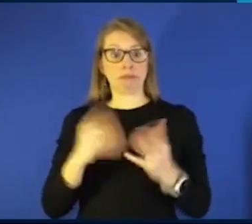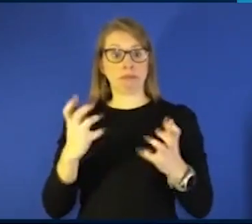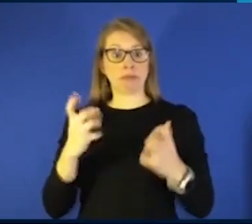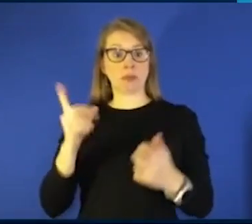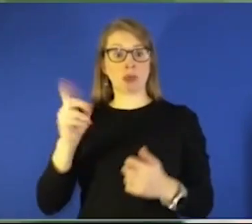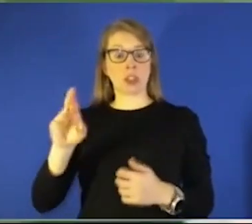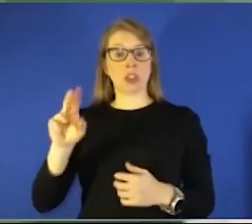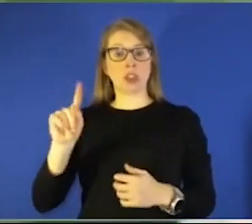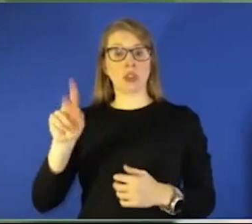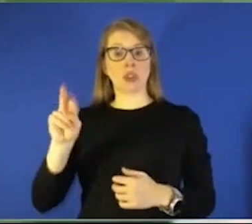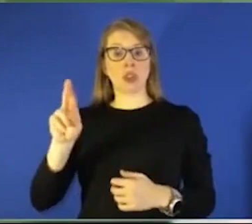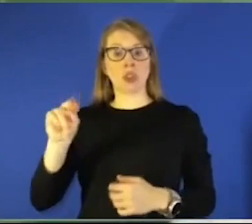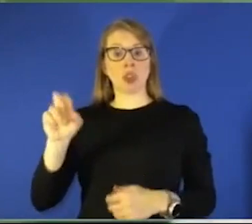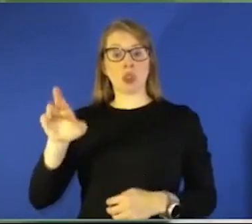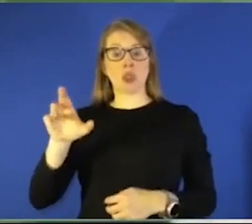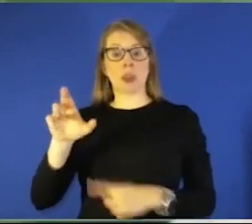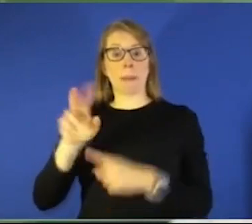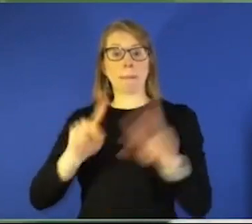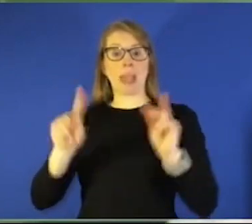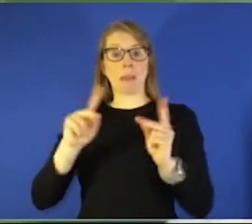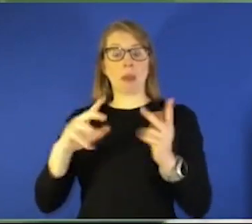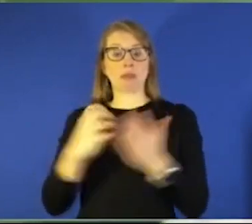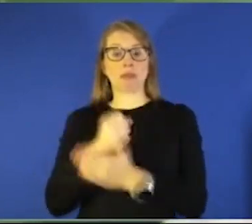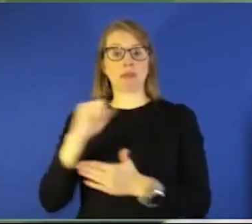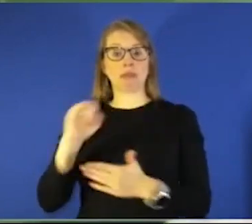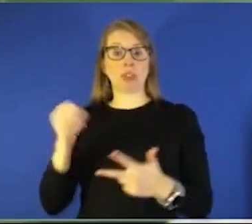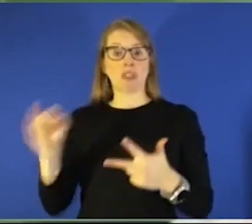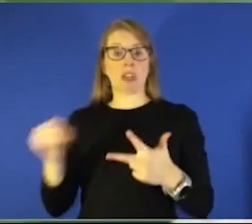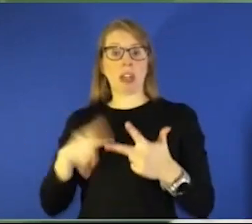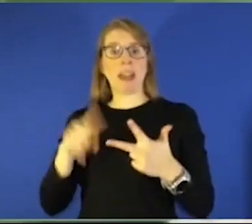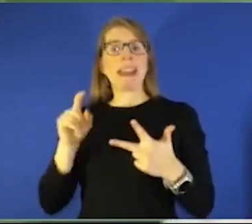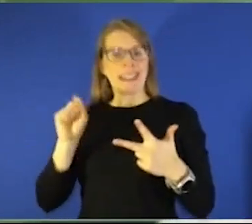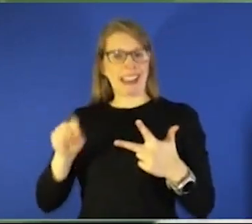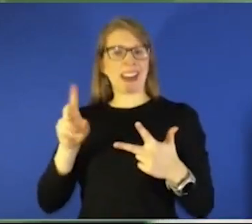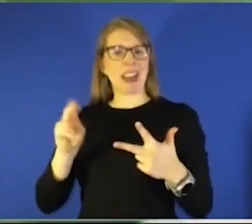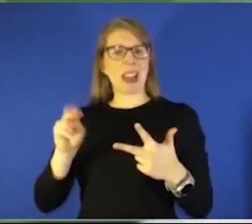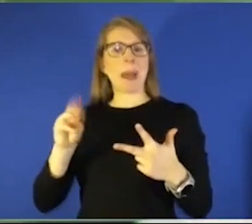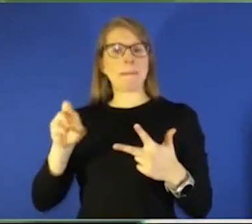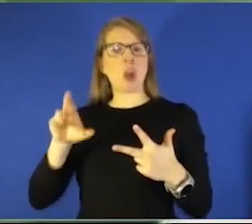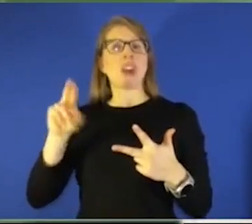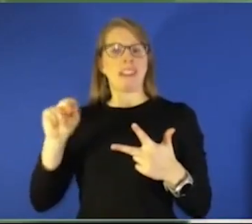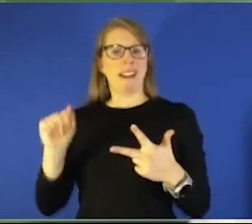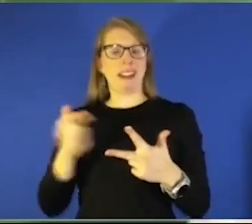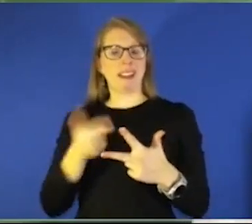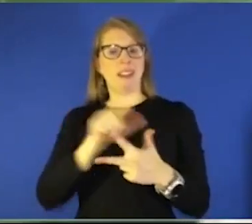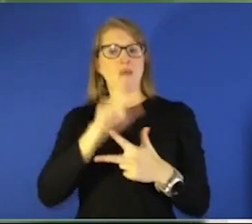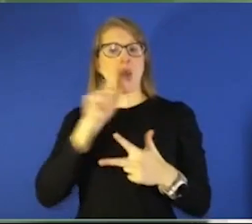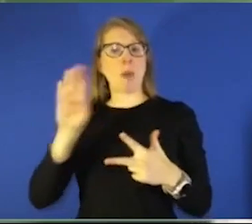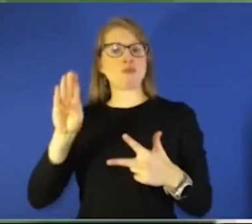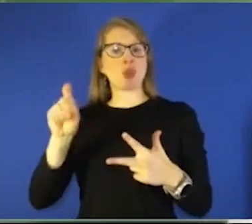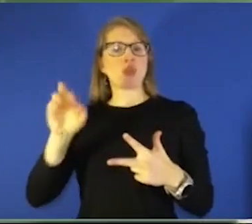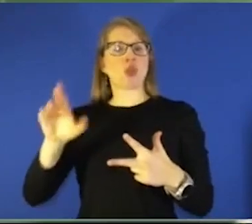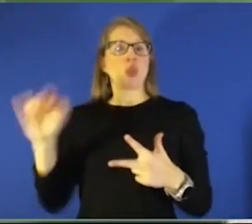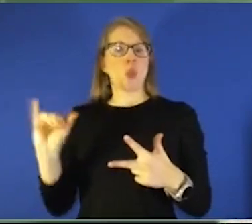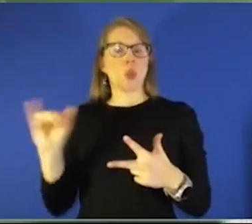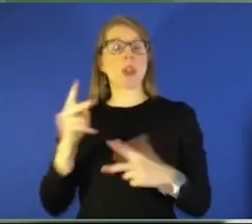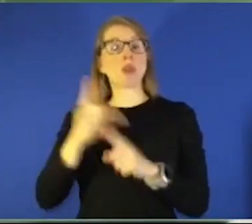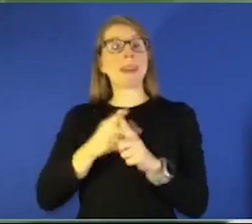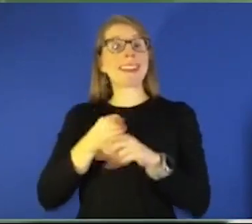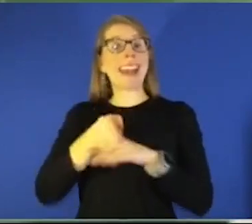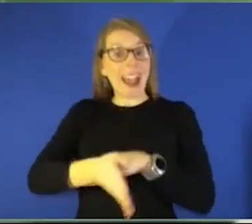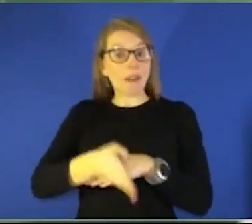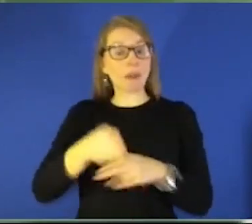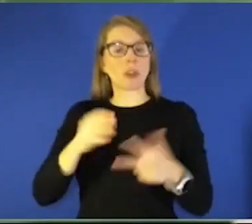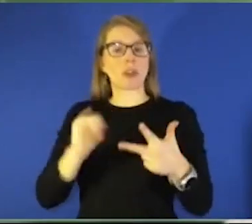Turner. People who have gotten the J&J can certainly get the mRNA vaccines for their booster as well, 2 months after the